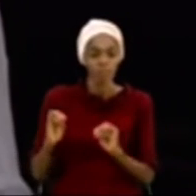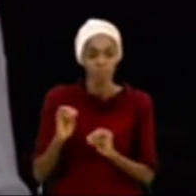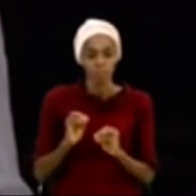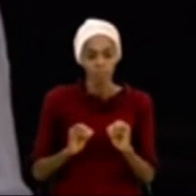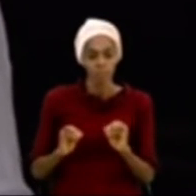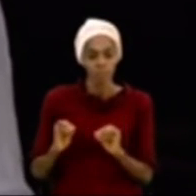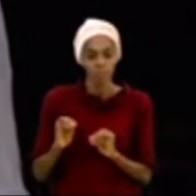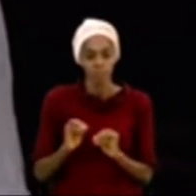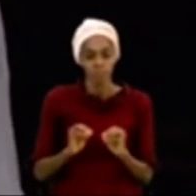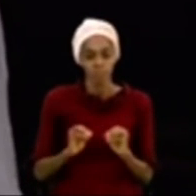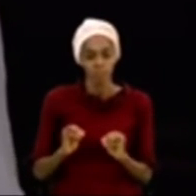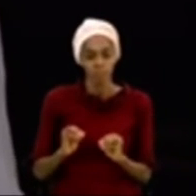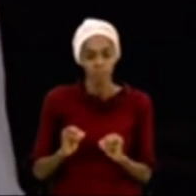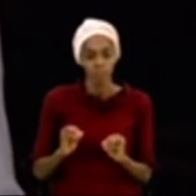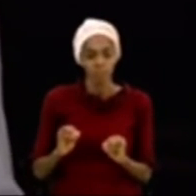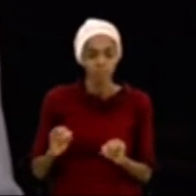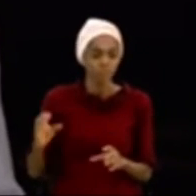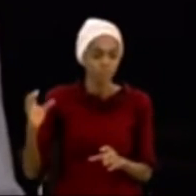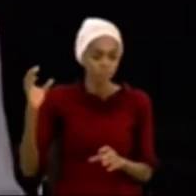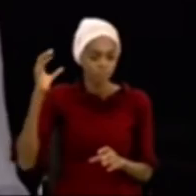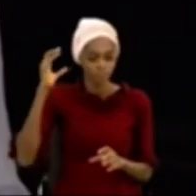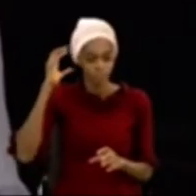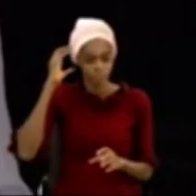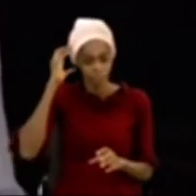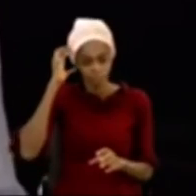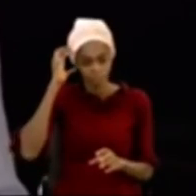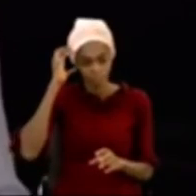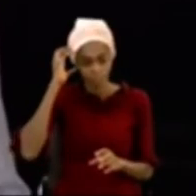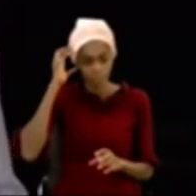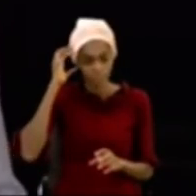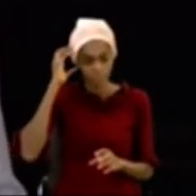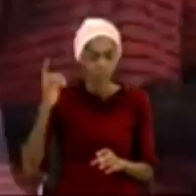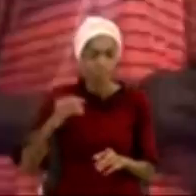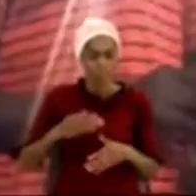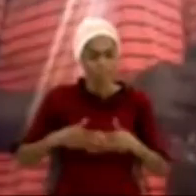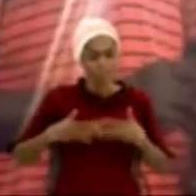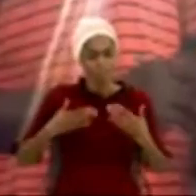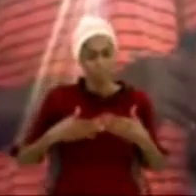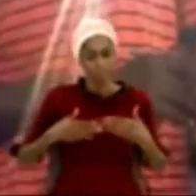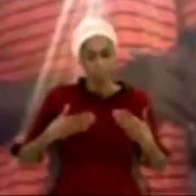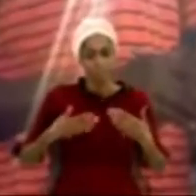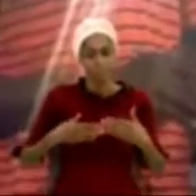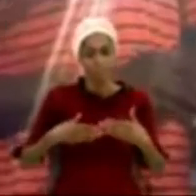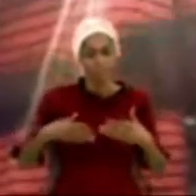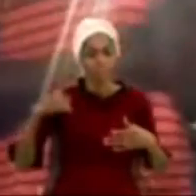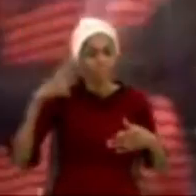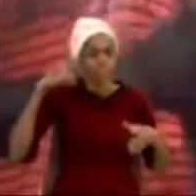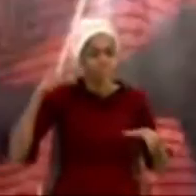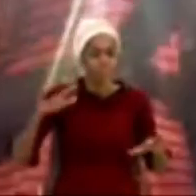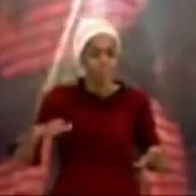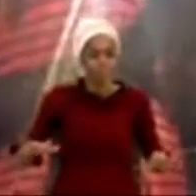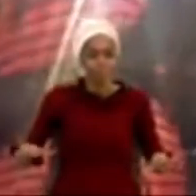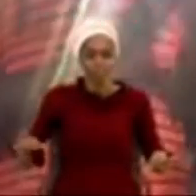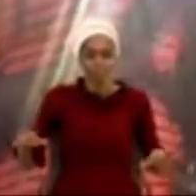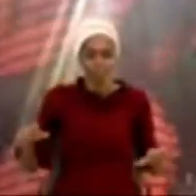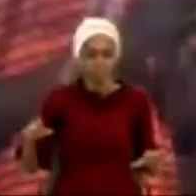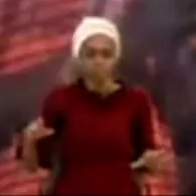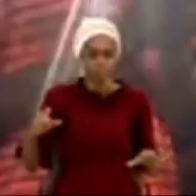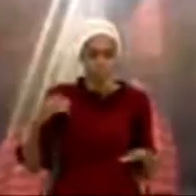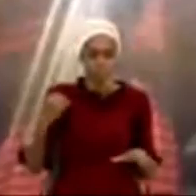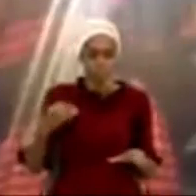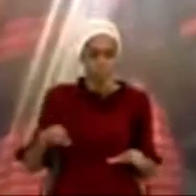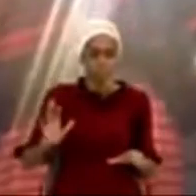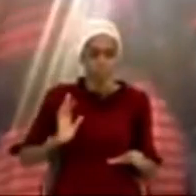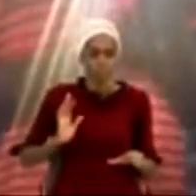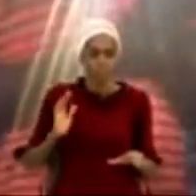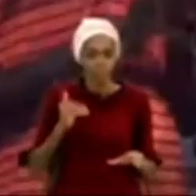sound. Hear the joyful sound of our offering, as your saints bow